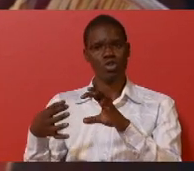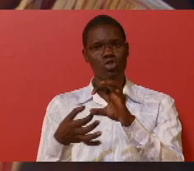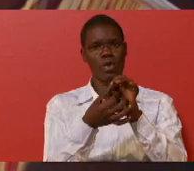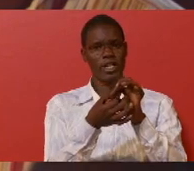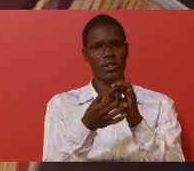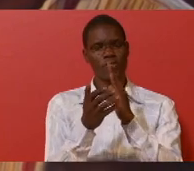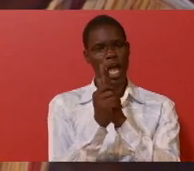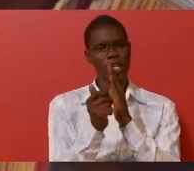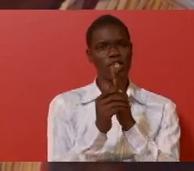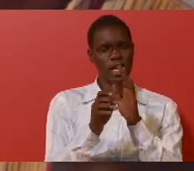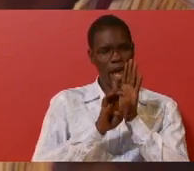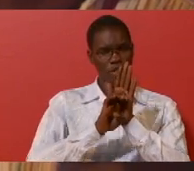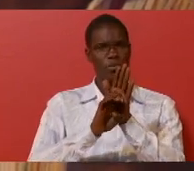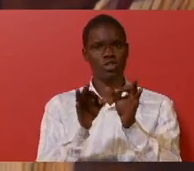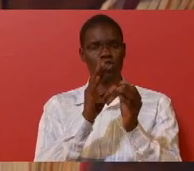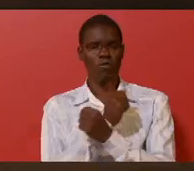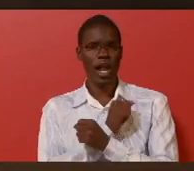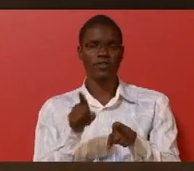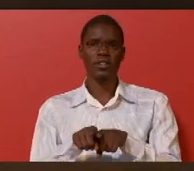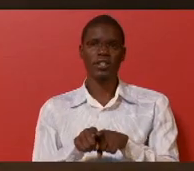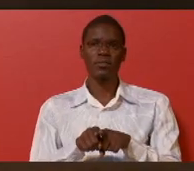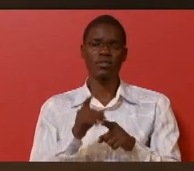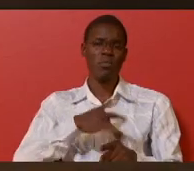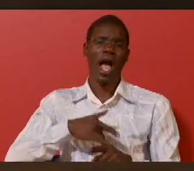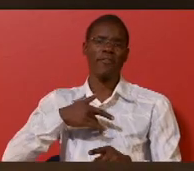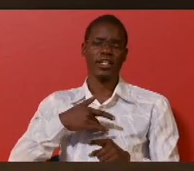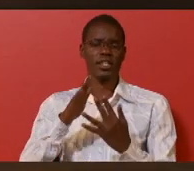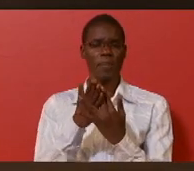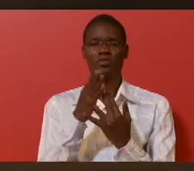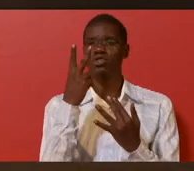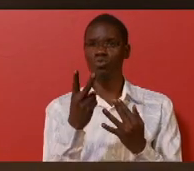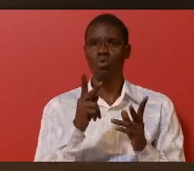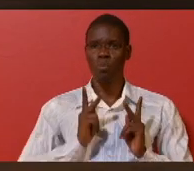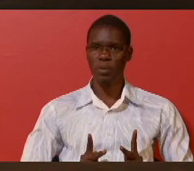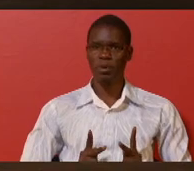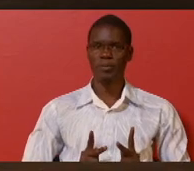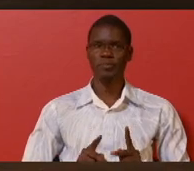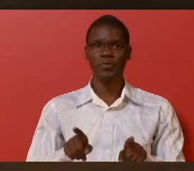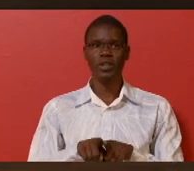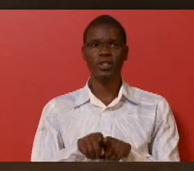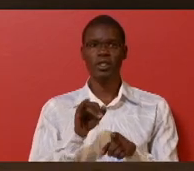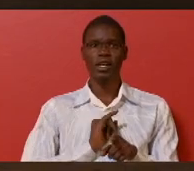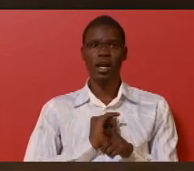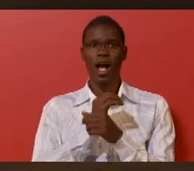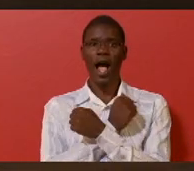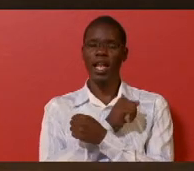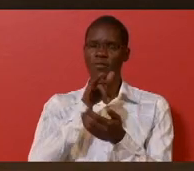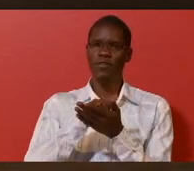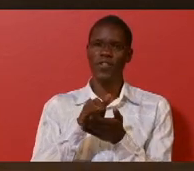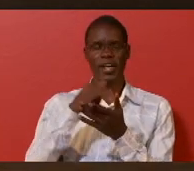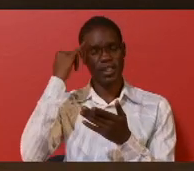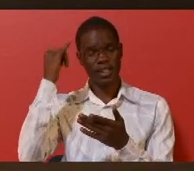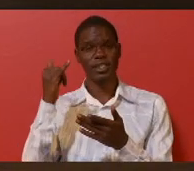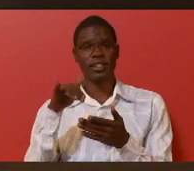of love, an expression of affection between two individuals. Yeah, I love that notion.